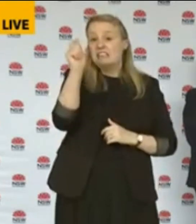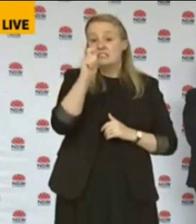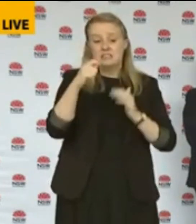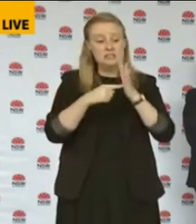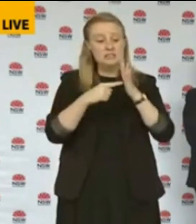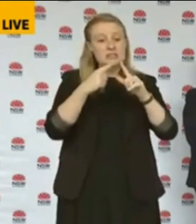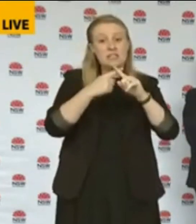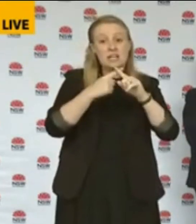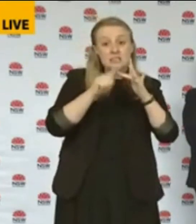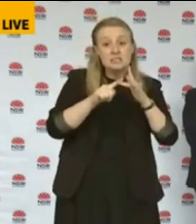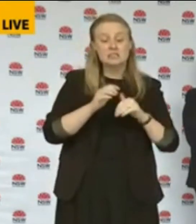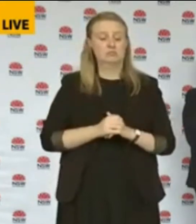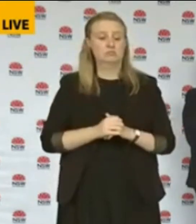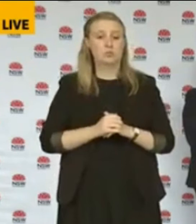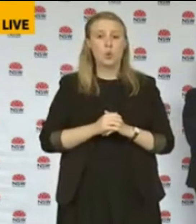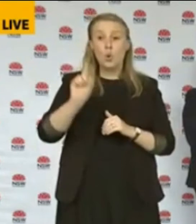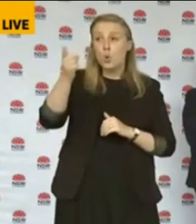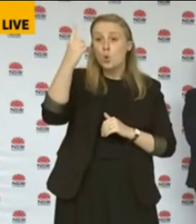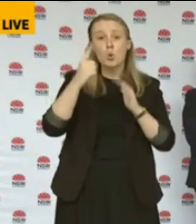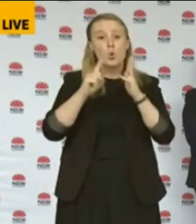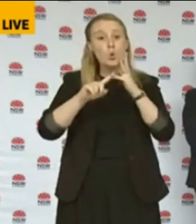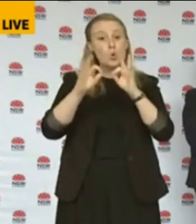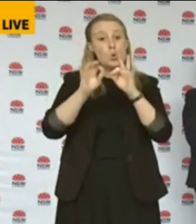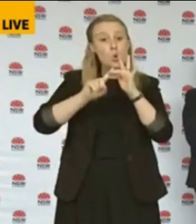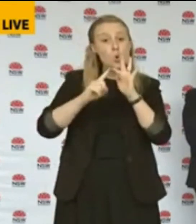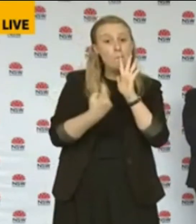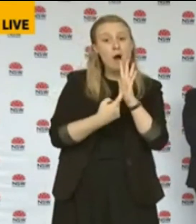bus, if you're in a queue, if you're in the SCG,